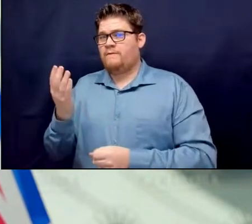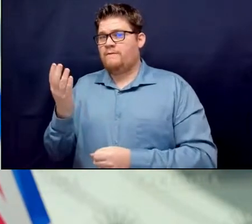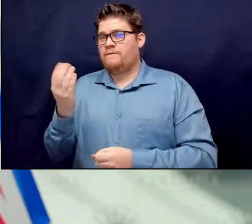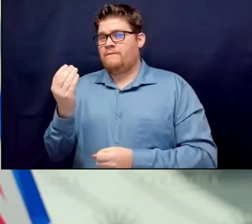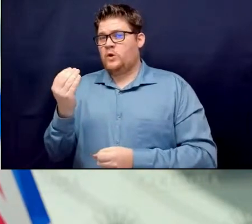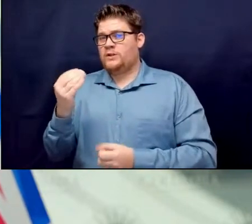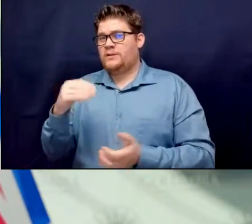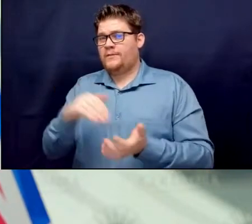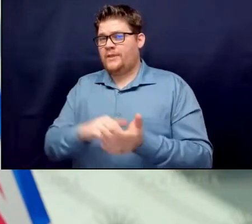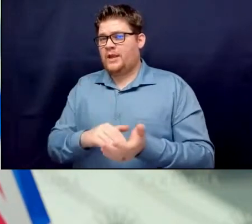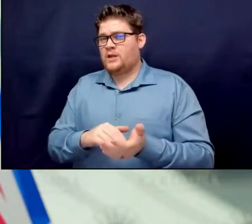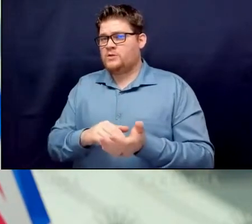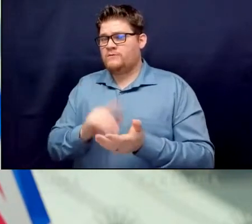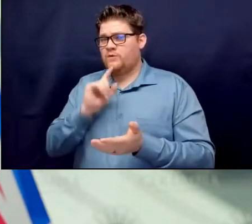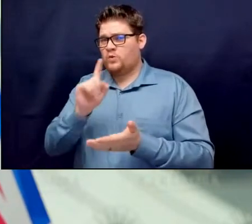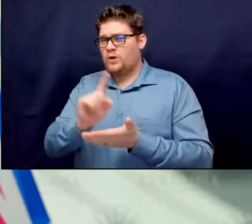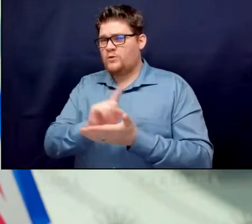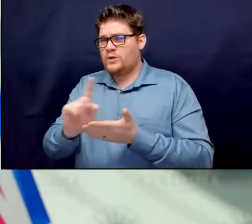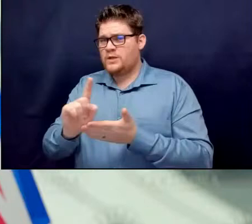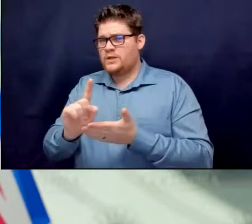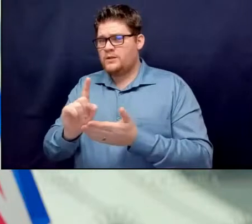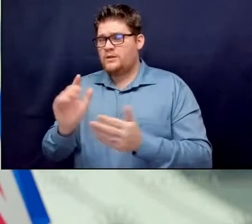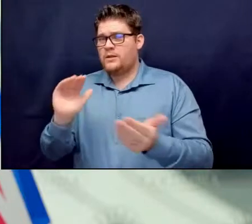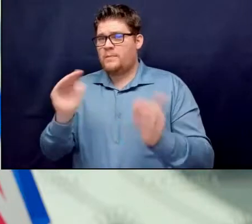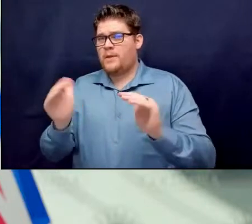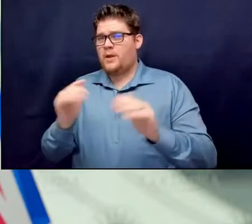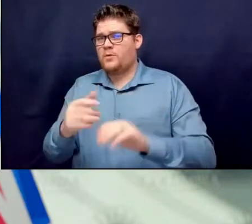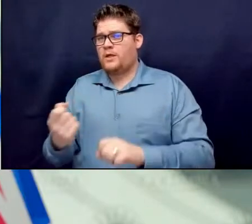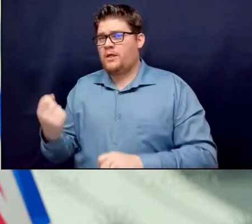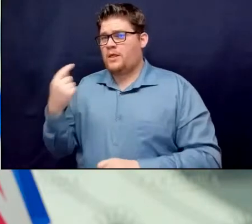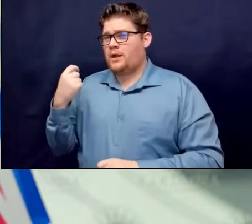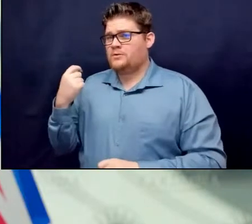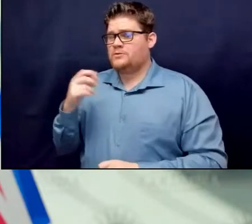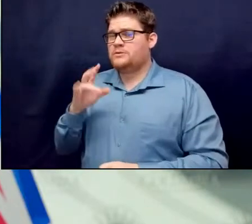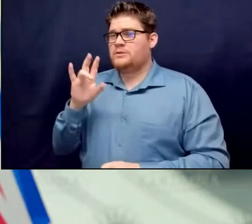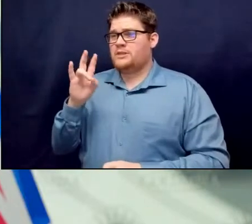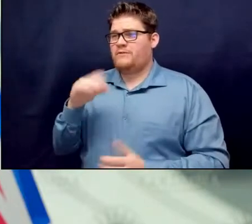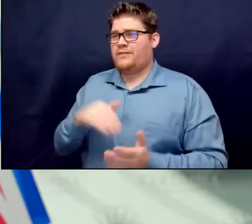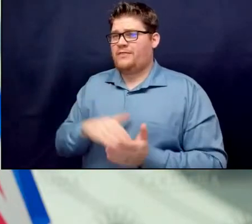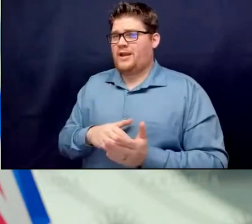14,591 from January 3rd to 9th. In 2021, that number was